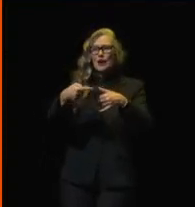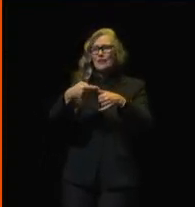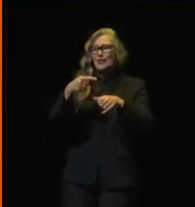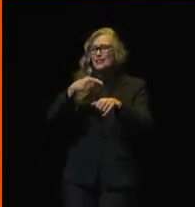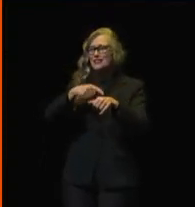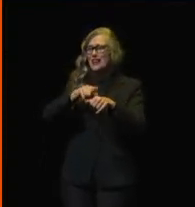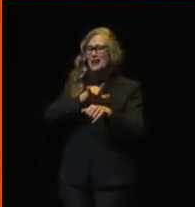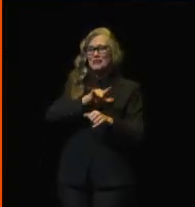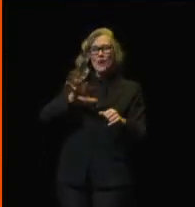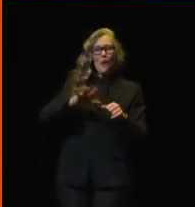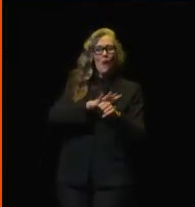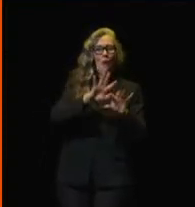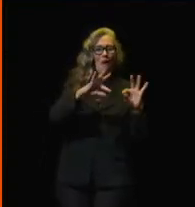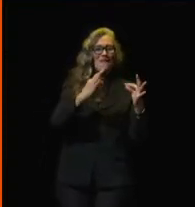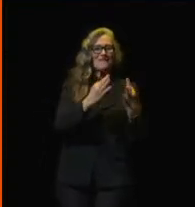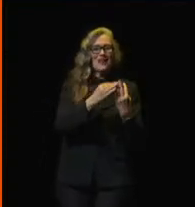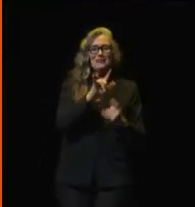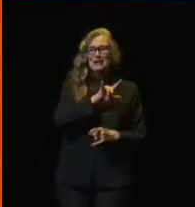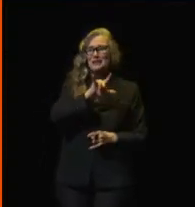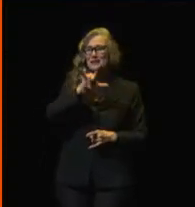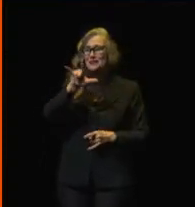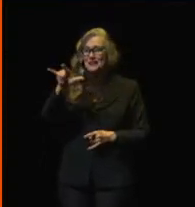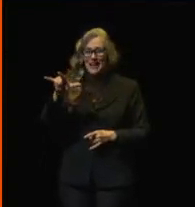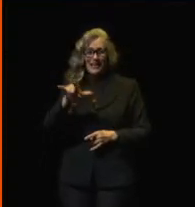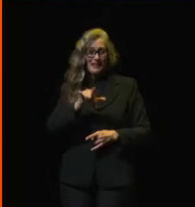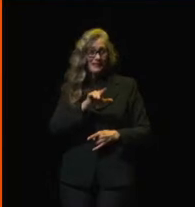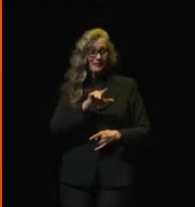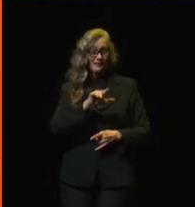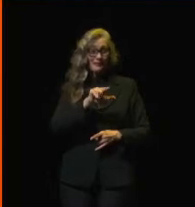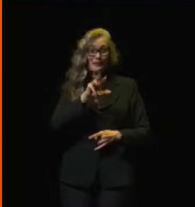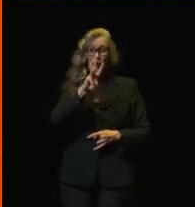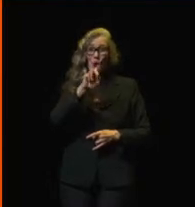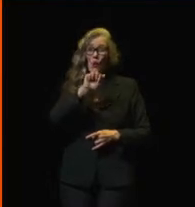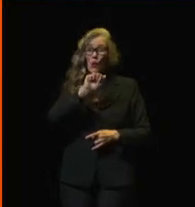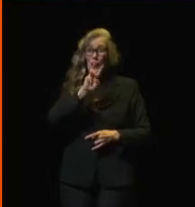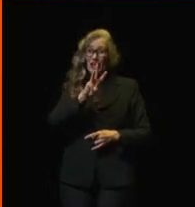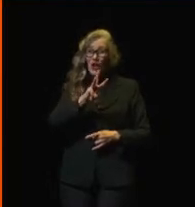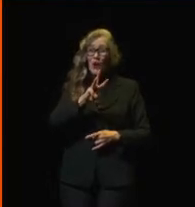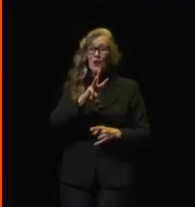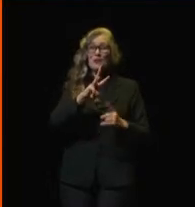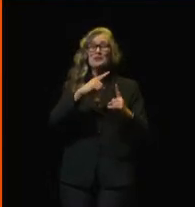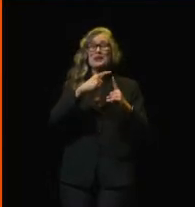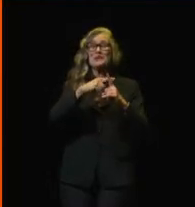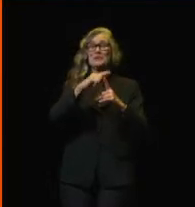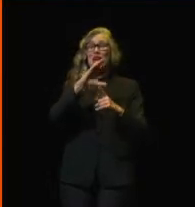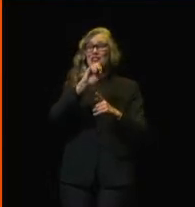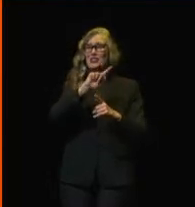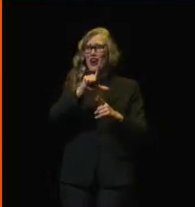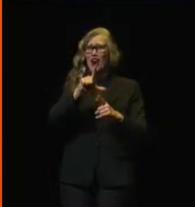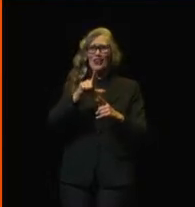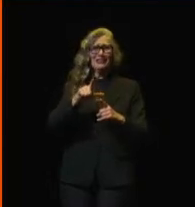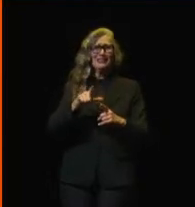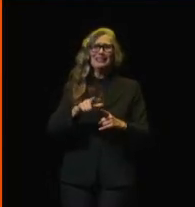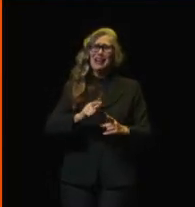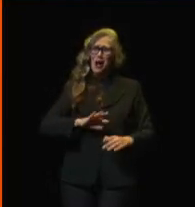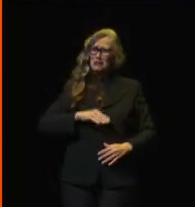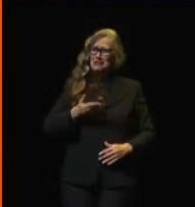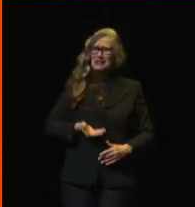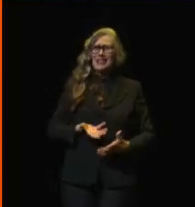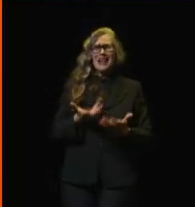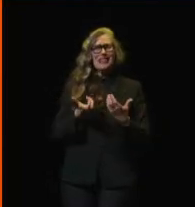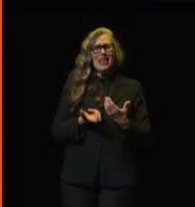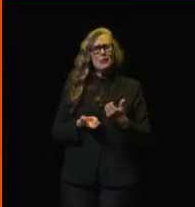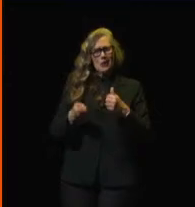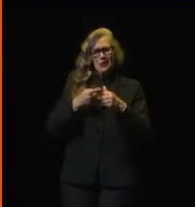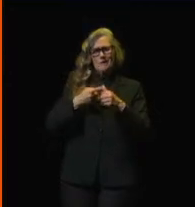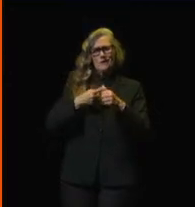family. Willow and Carl are still upset they didn't get the first class seat. They wanted to cuddle with Ava. As you just